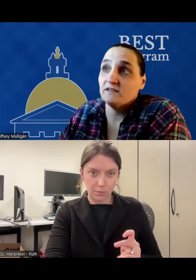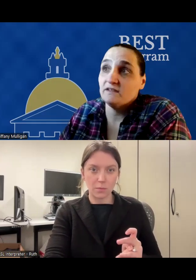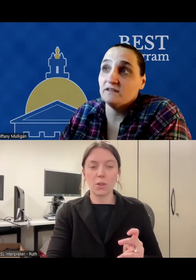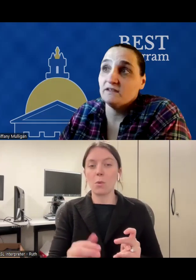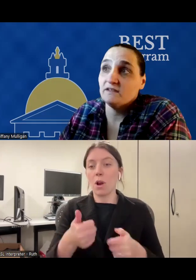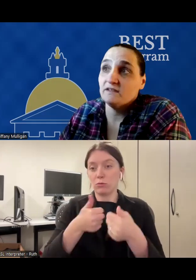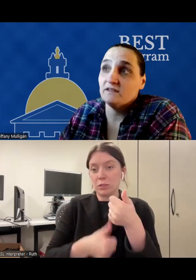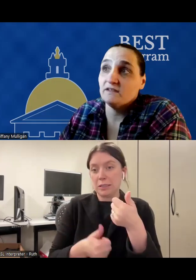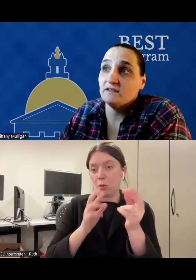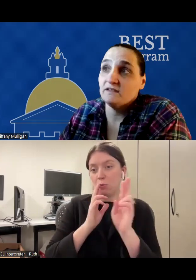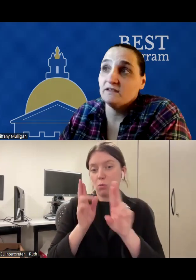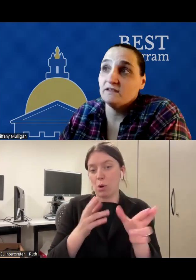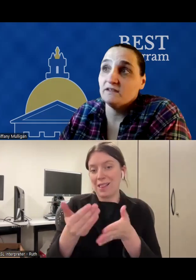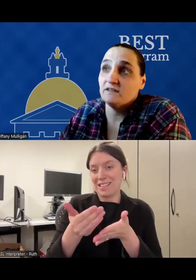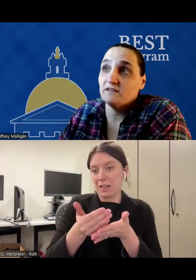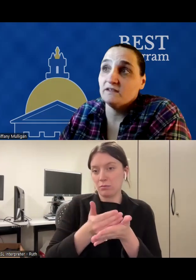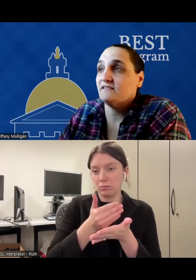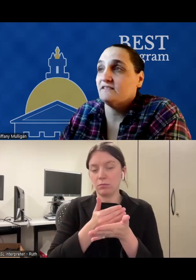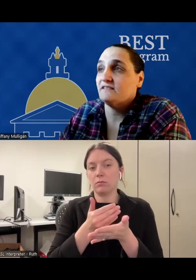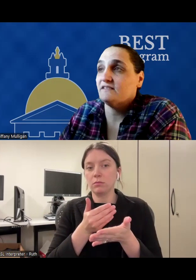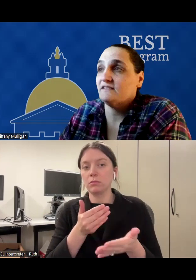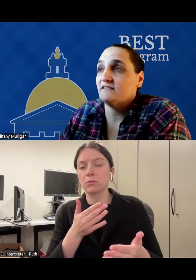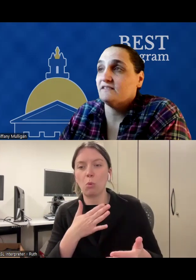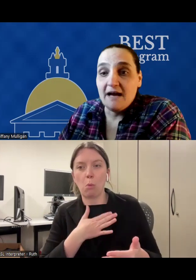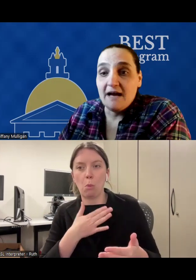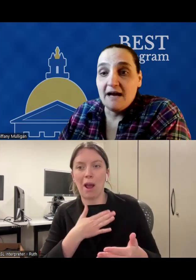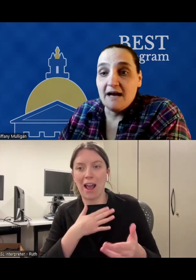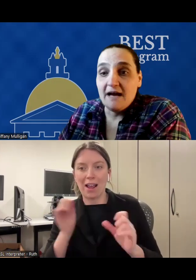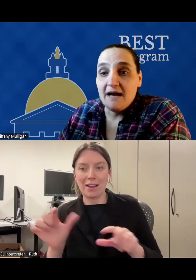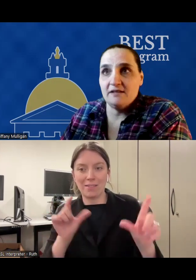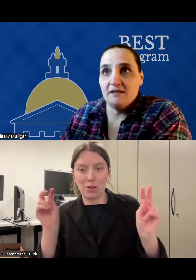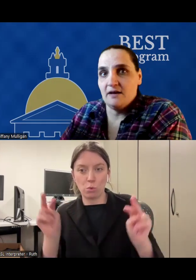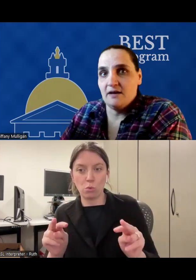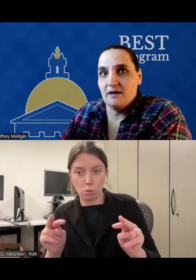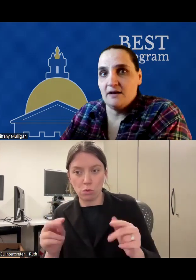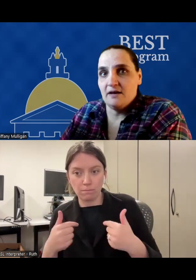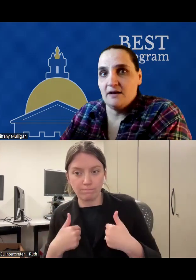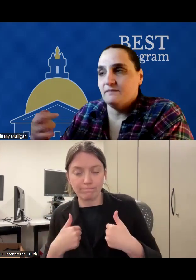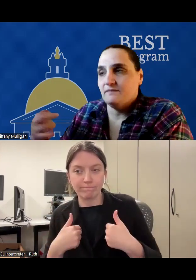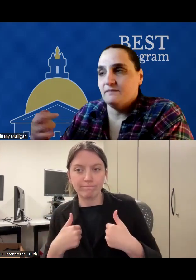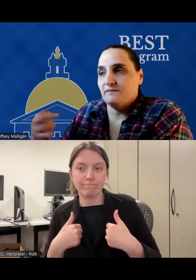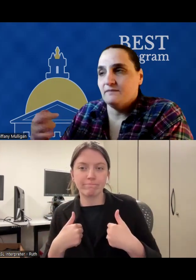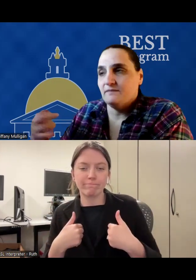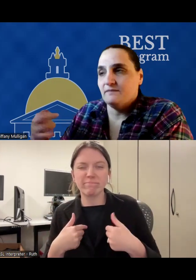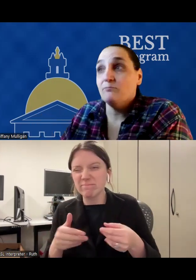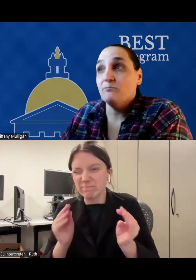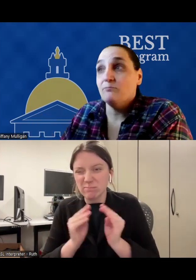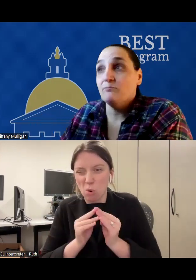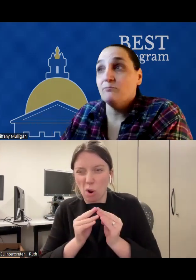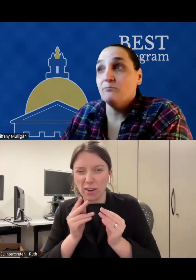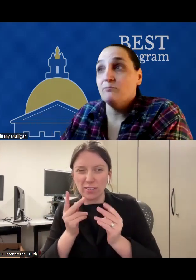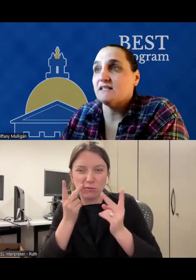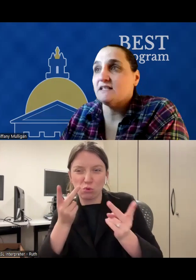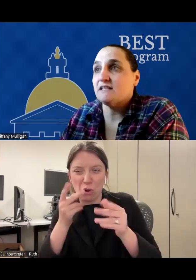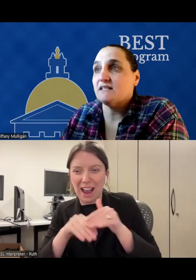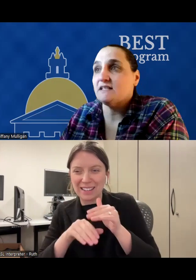listings. And I will say my view, because I do have more view than a lot of people. So you